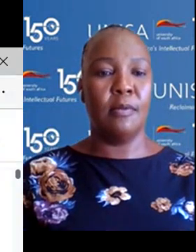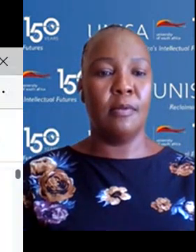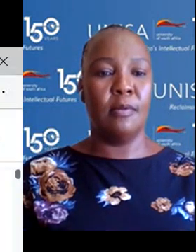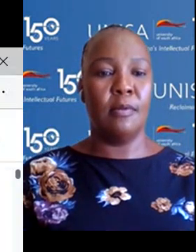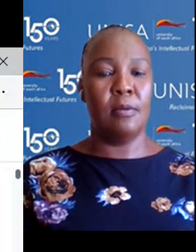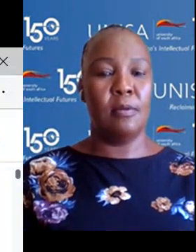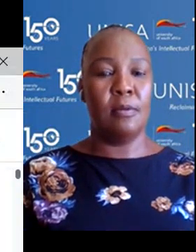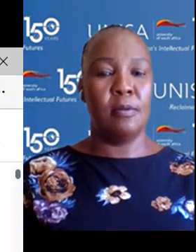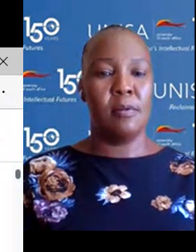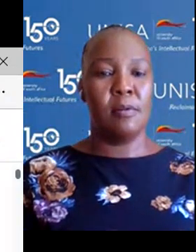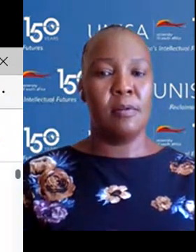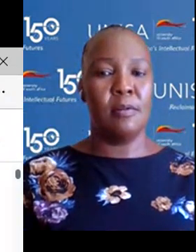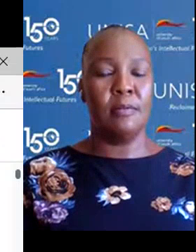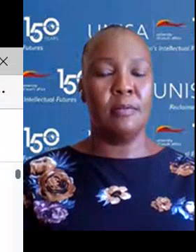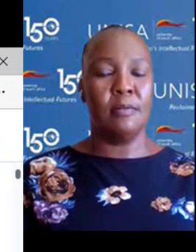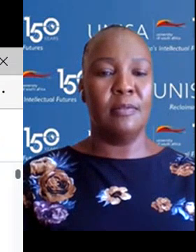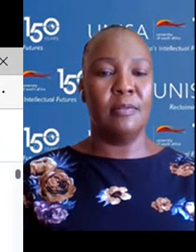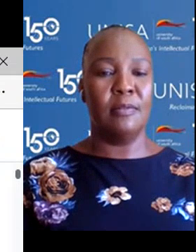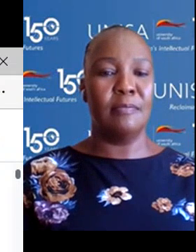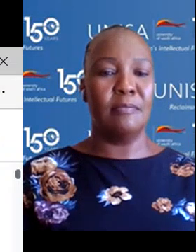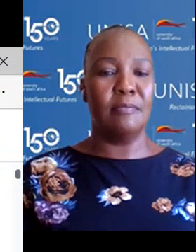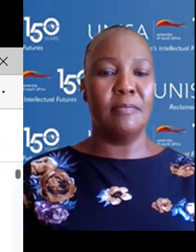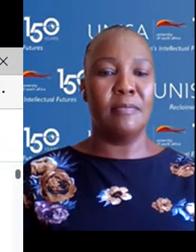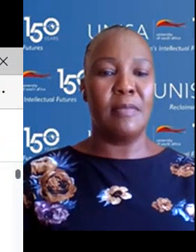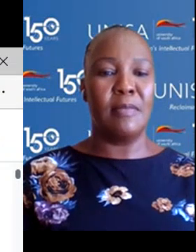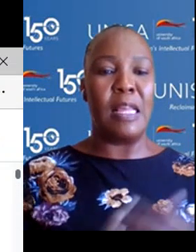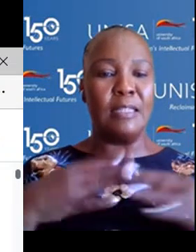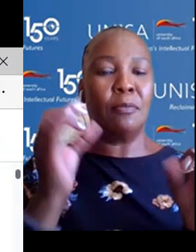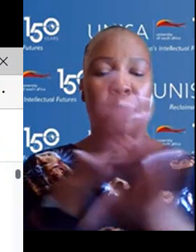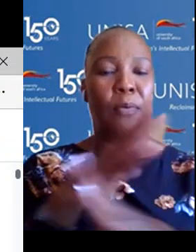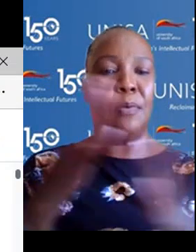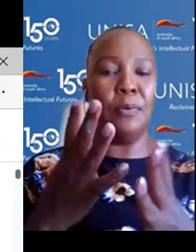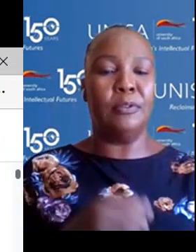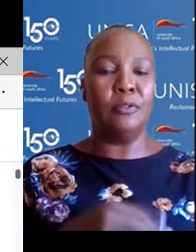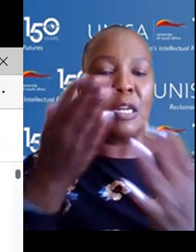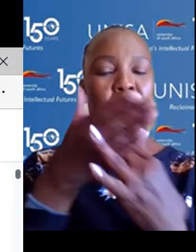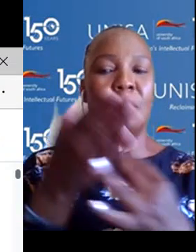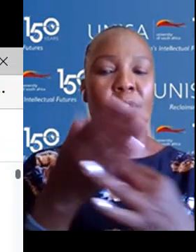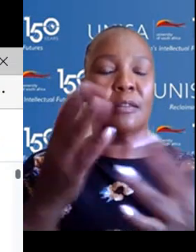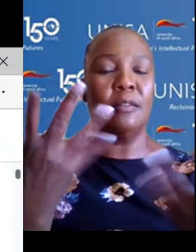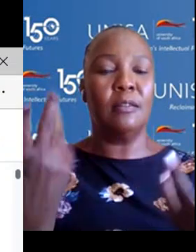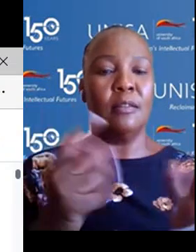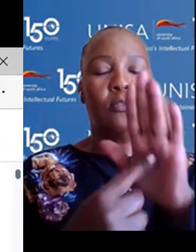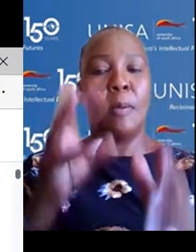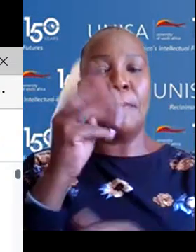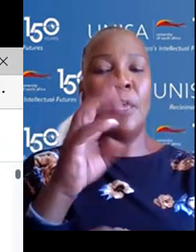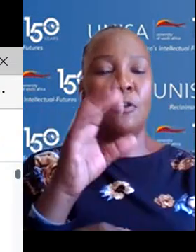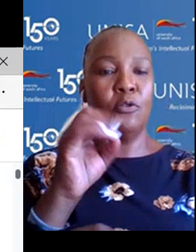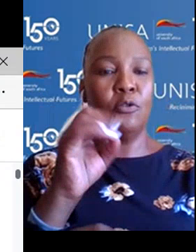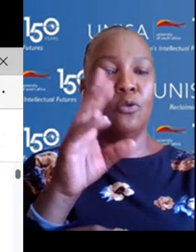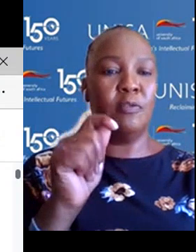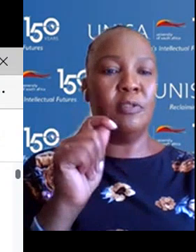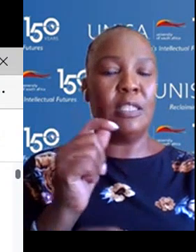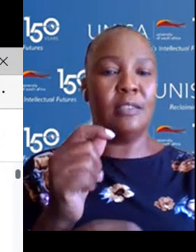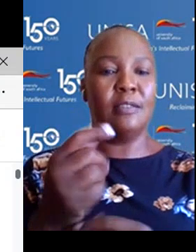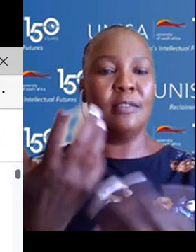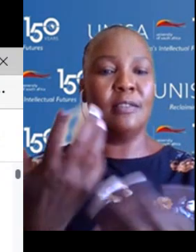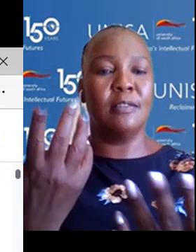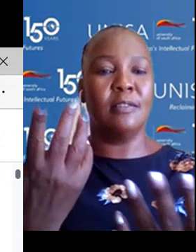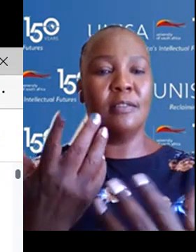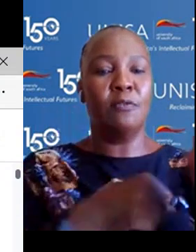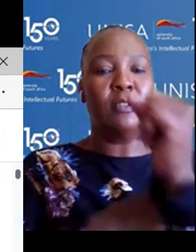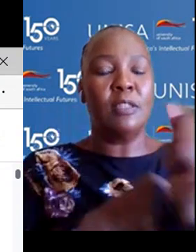I haven't started yet. I think just to access or just to show Microsoft 365, they must access, and then